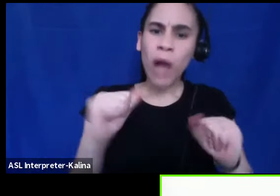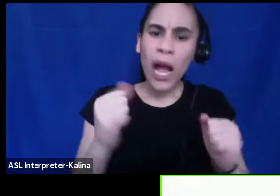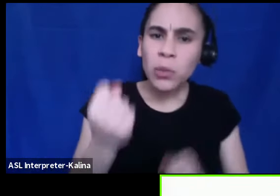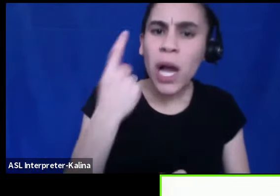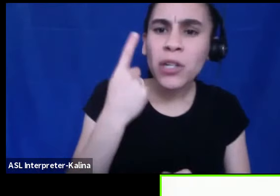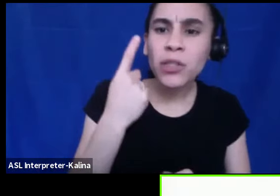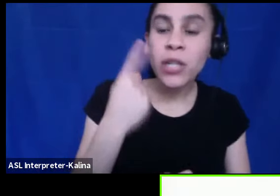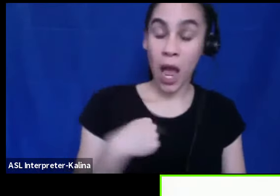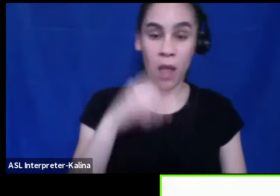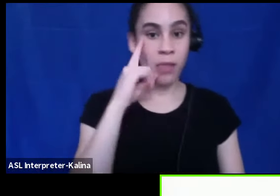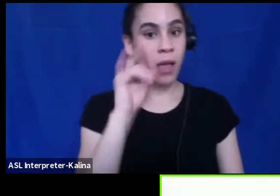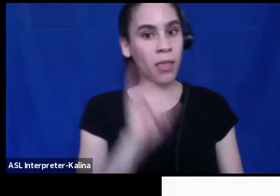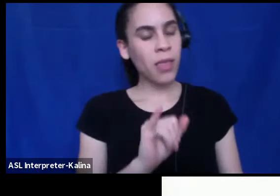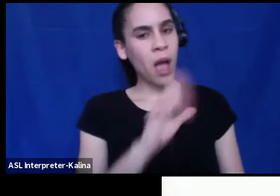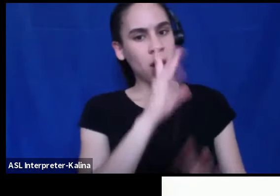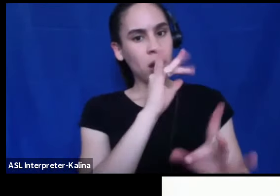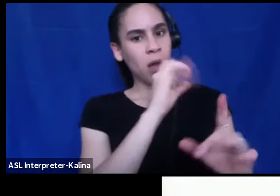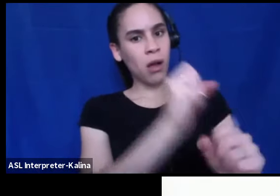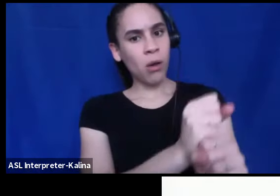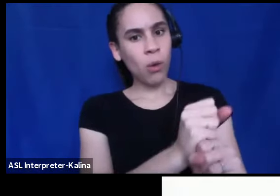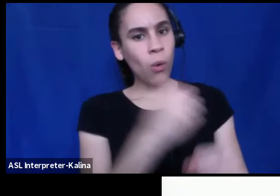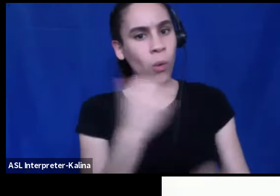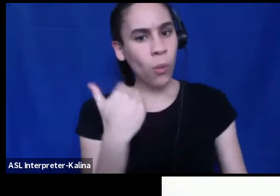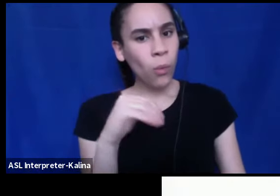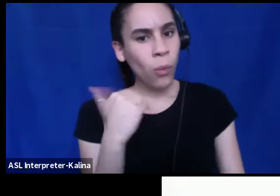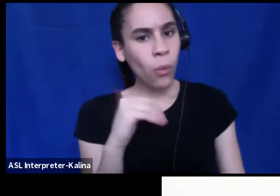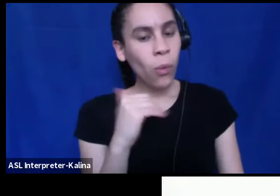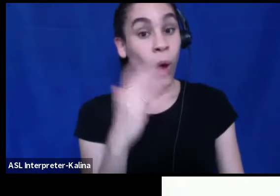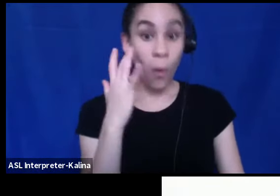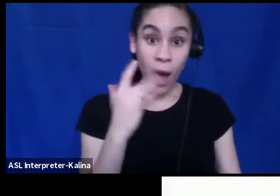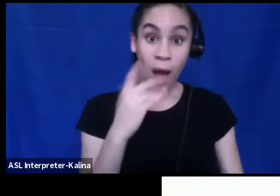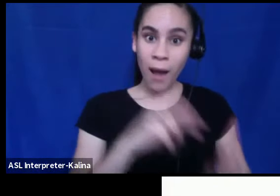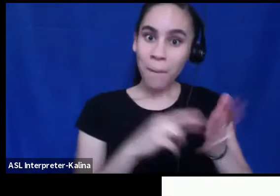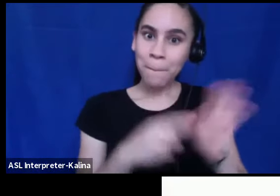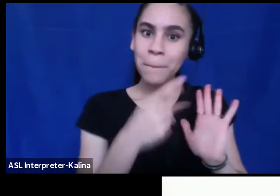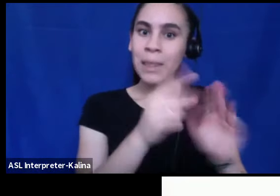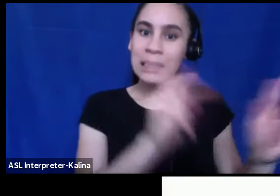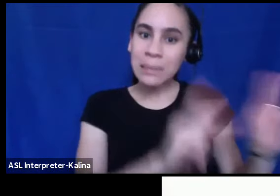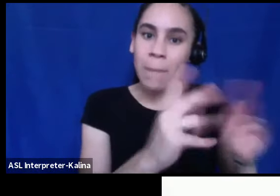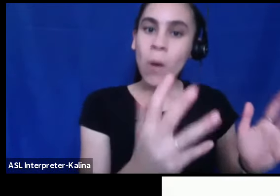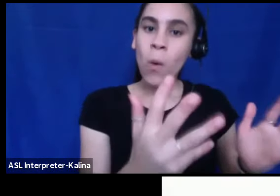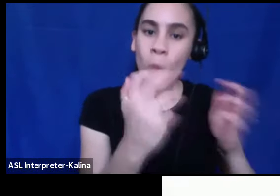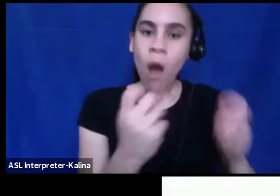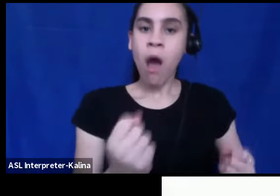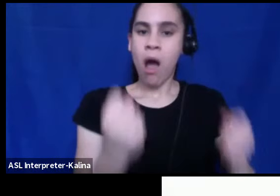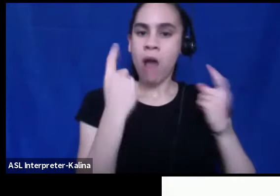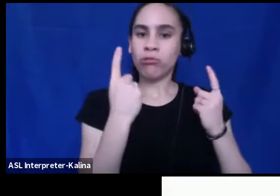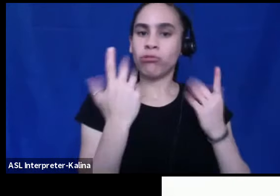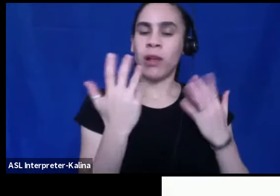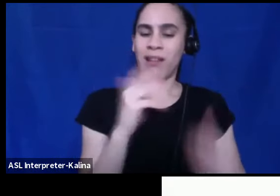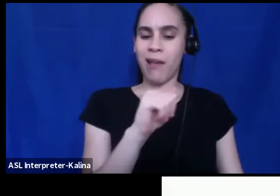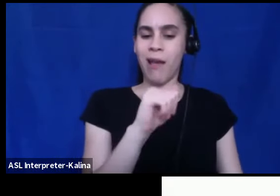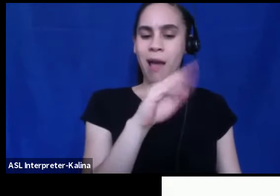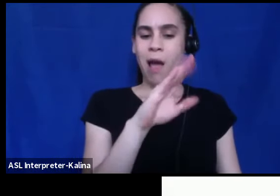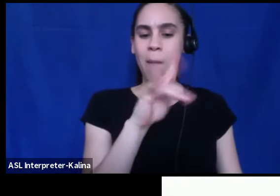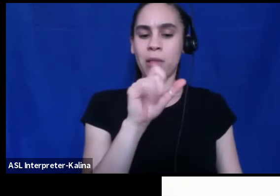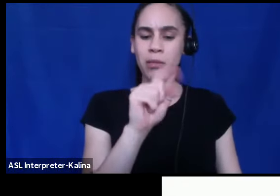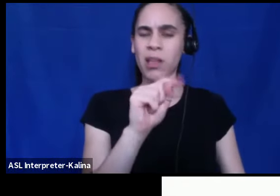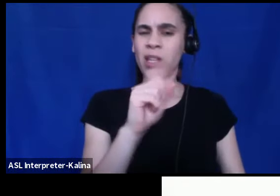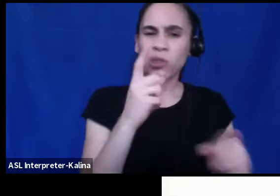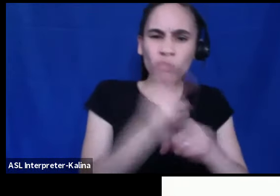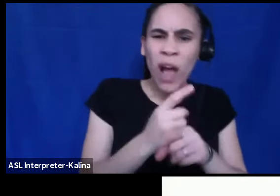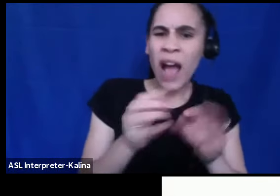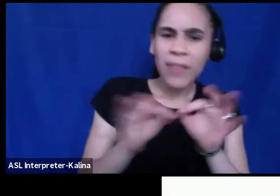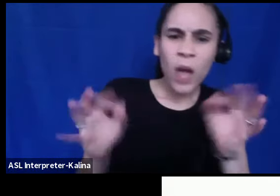thought that was really fascinating, because it goes to show me that people want to understand what is ableist, like what is the right language,